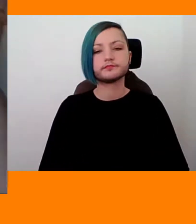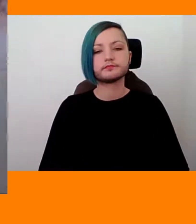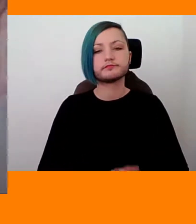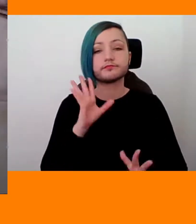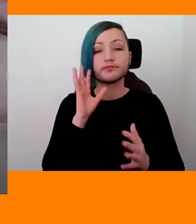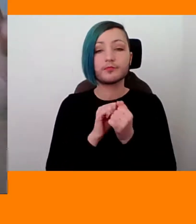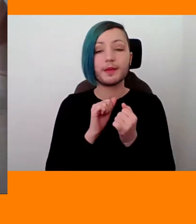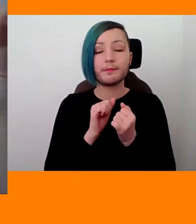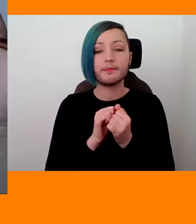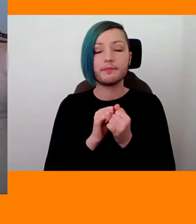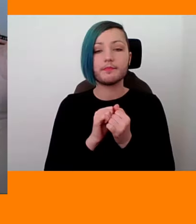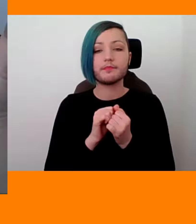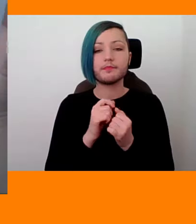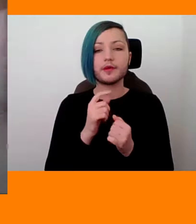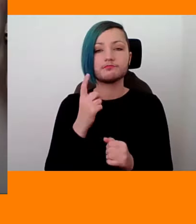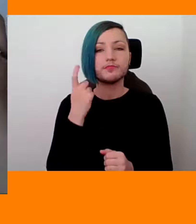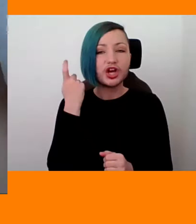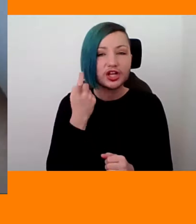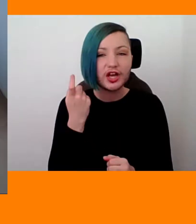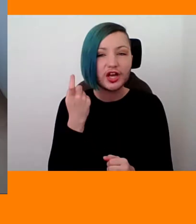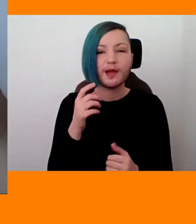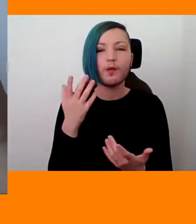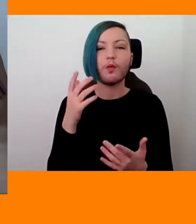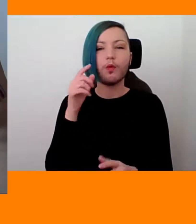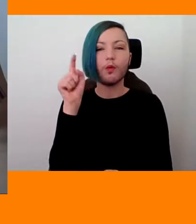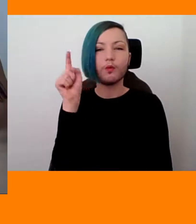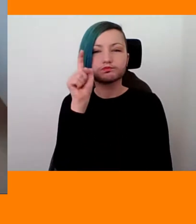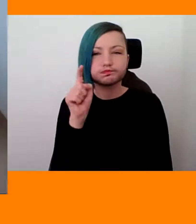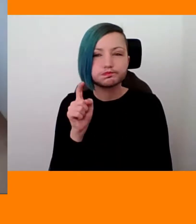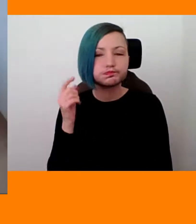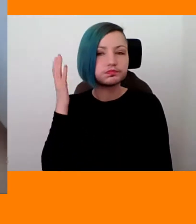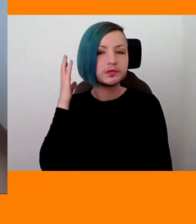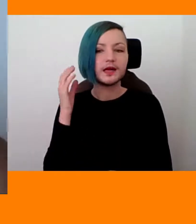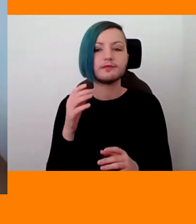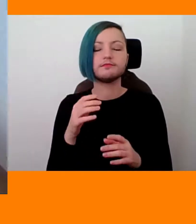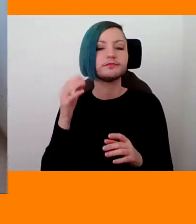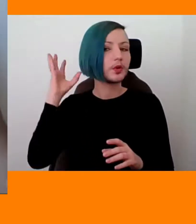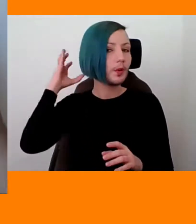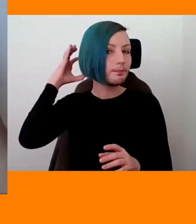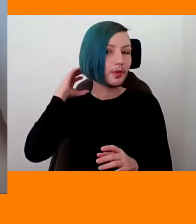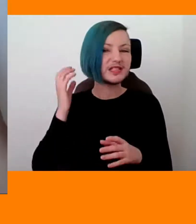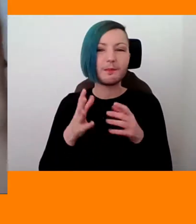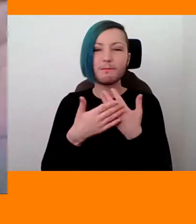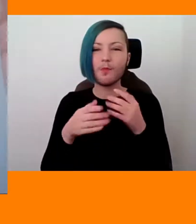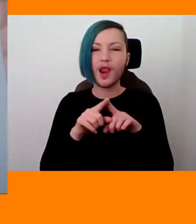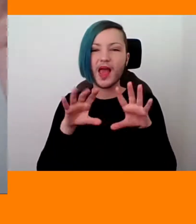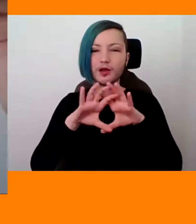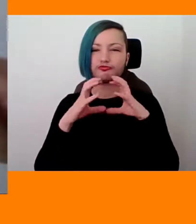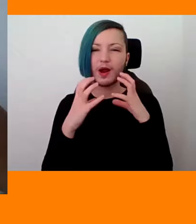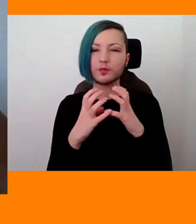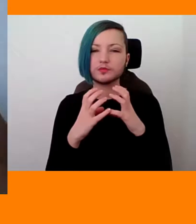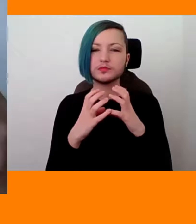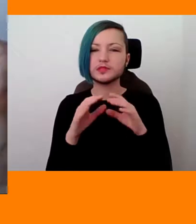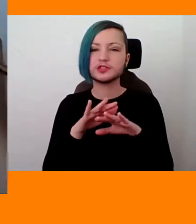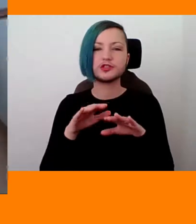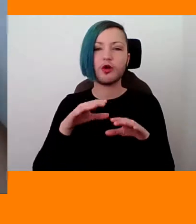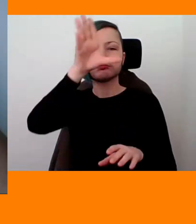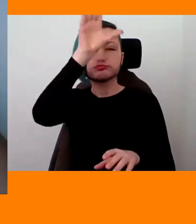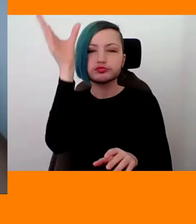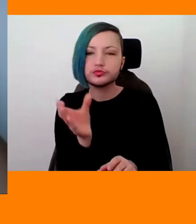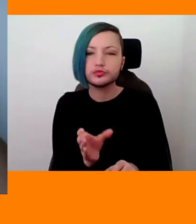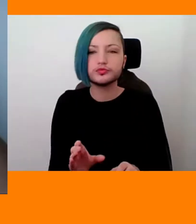curly hair or particularly quite kinky hair, your ponytail is going to be almost rounded. It's not going to flow